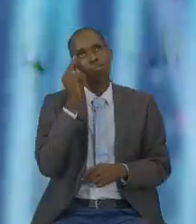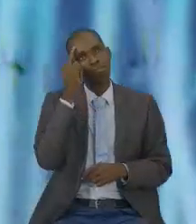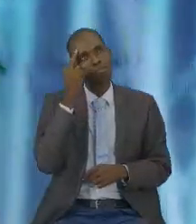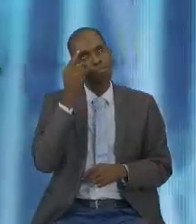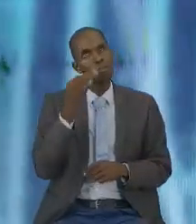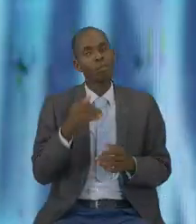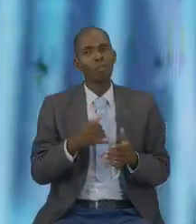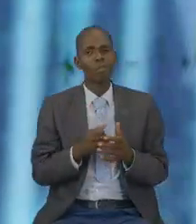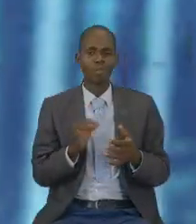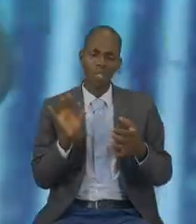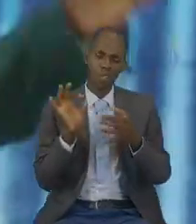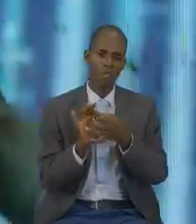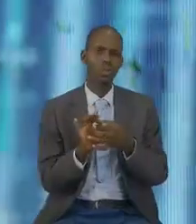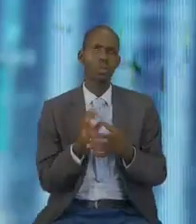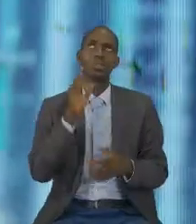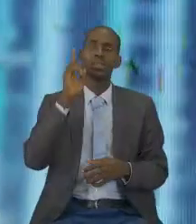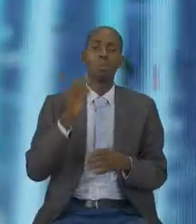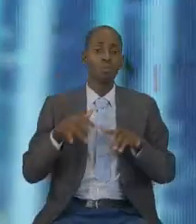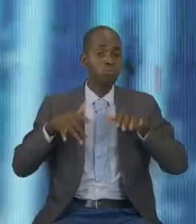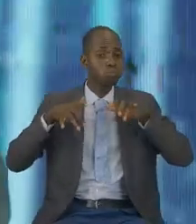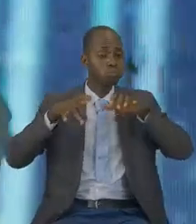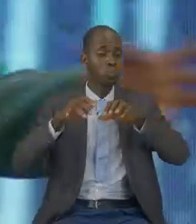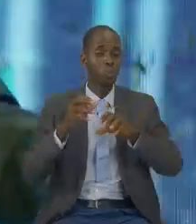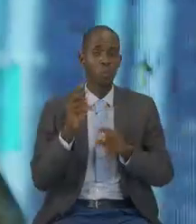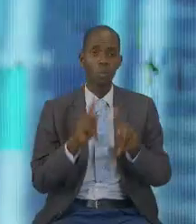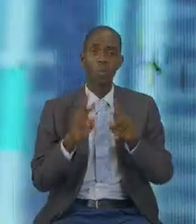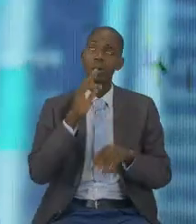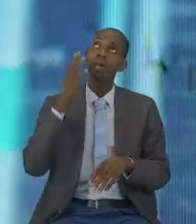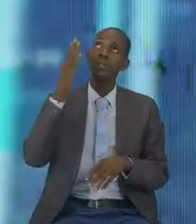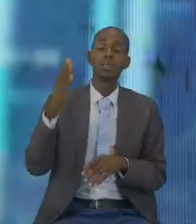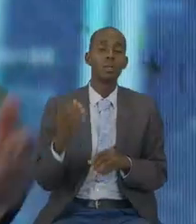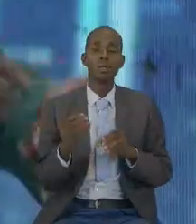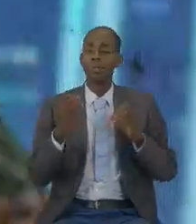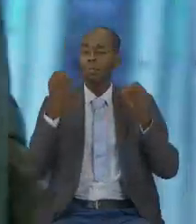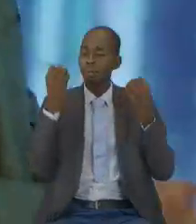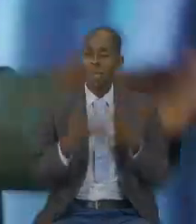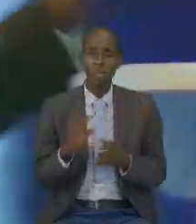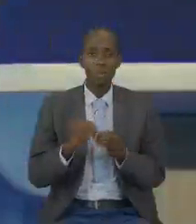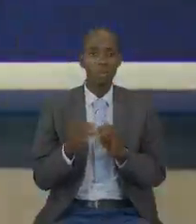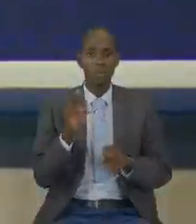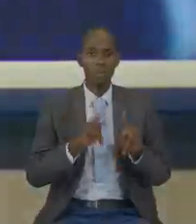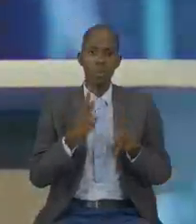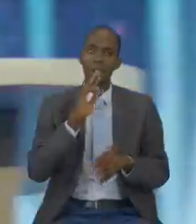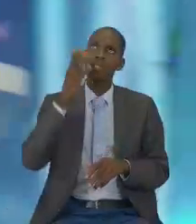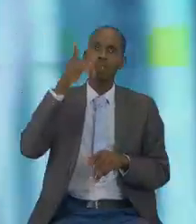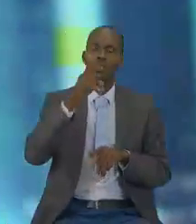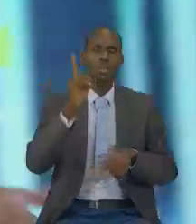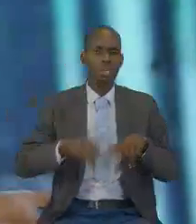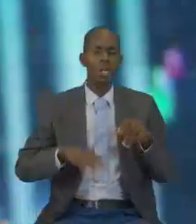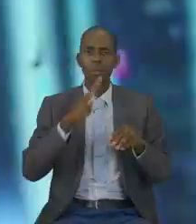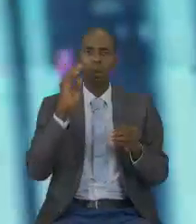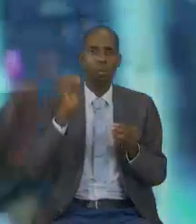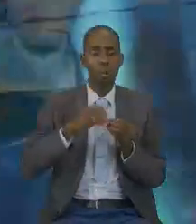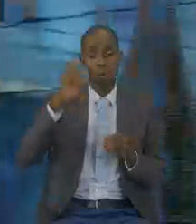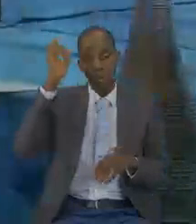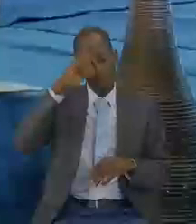join in. Multitudes are there. Innumerable people are there. You cannot be wise or